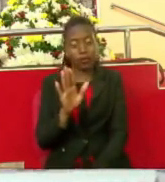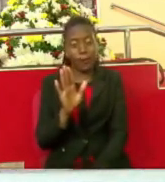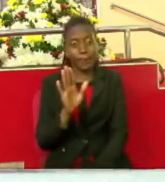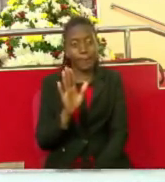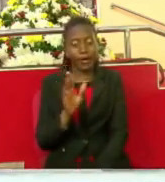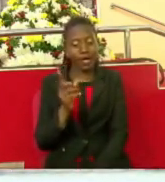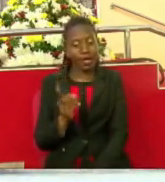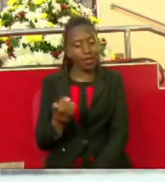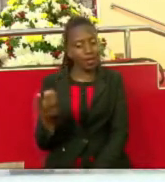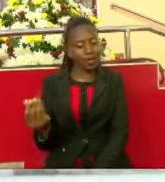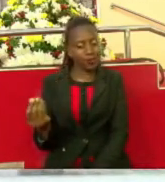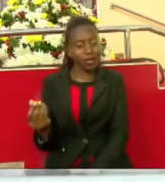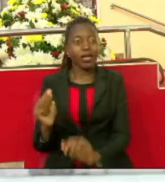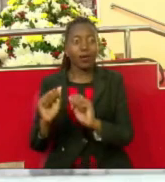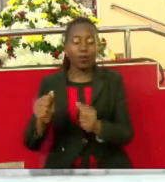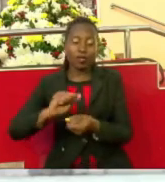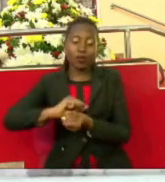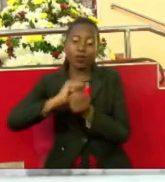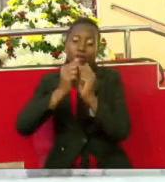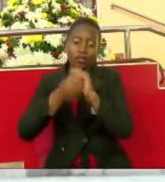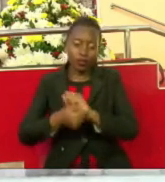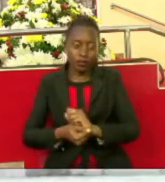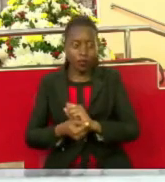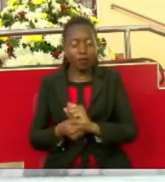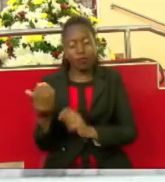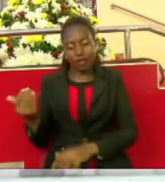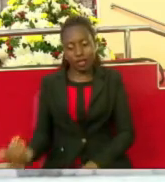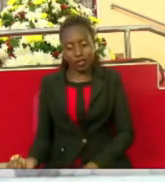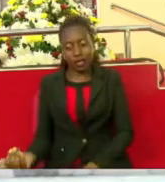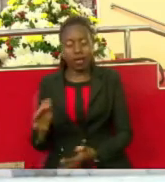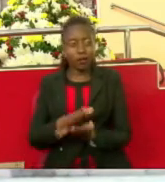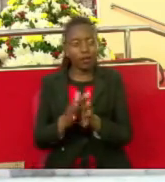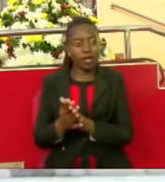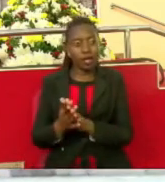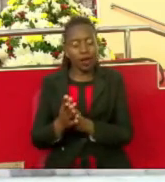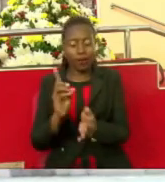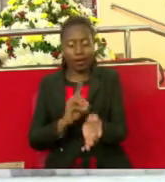That money can transform that child to be a doctor who forever their life will change.